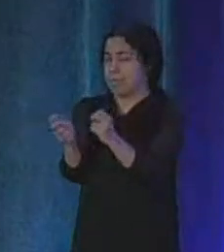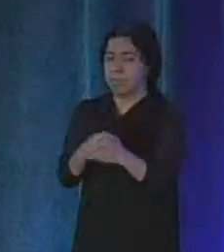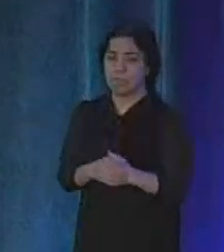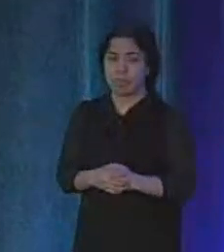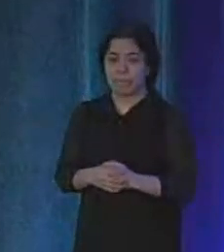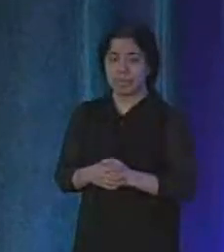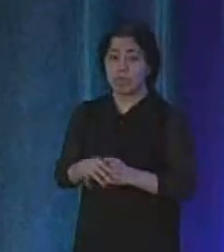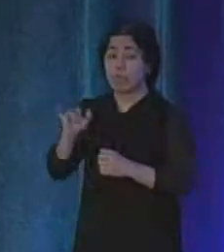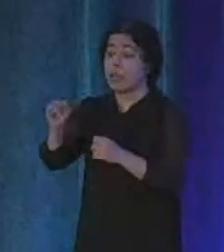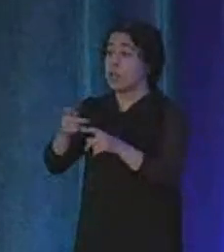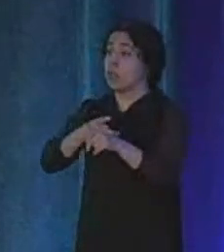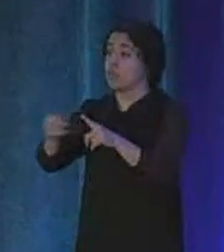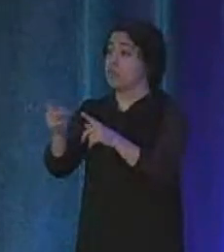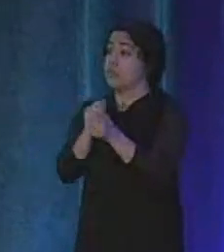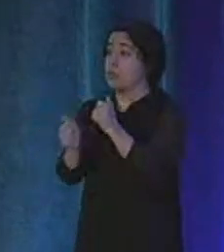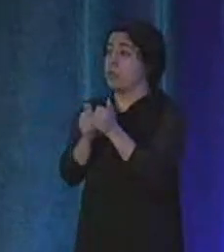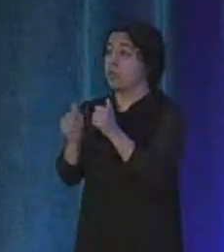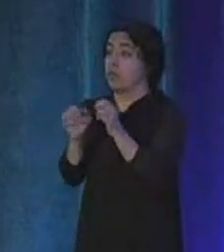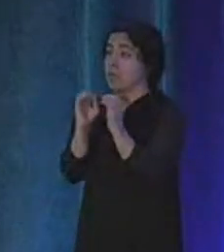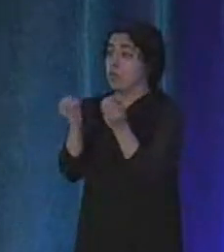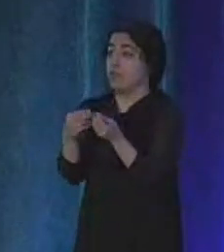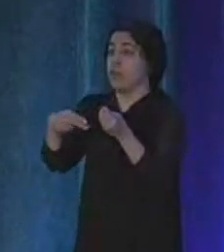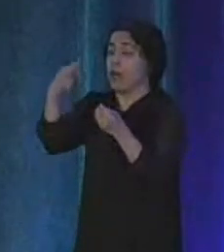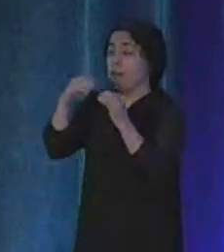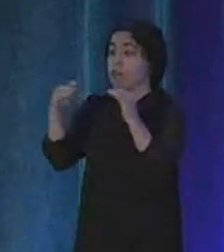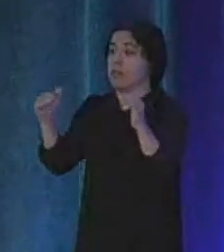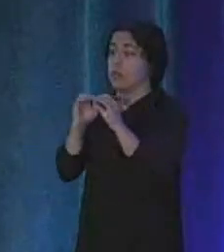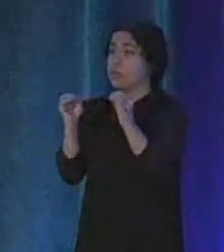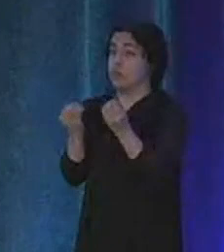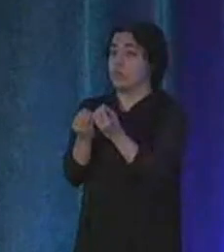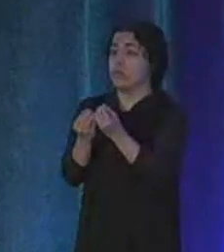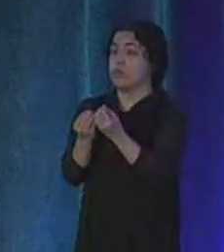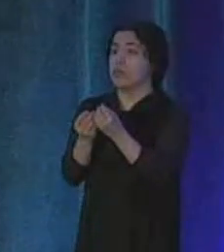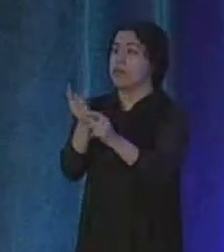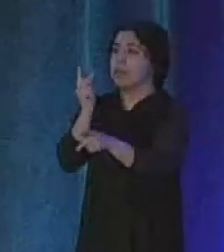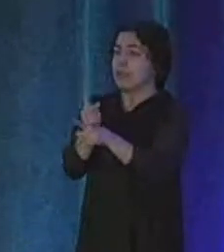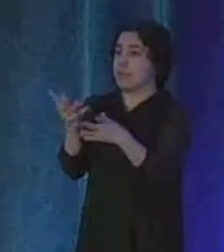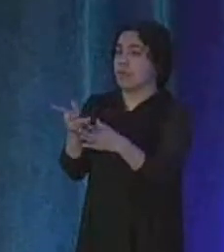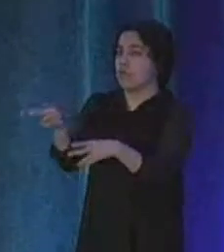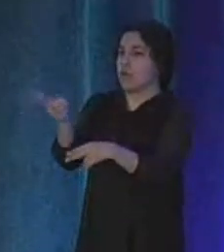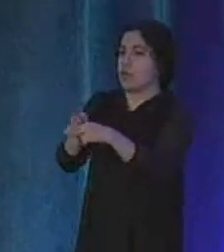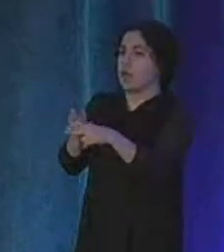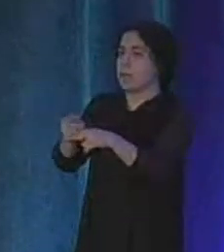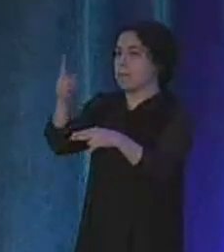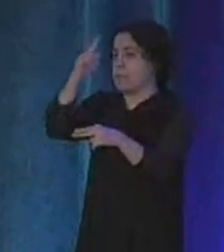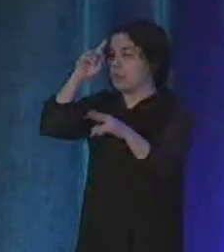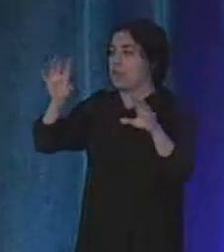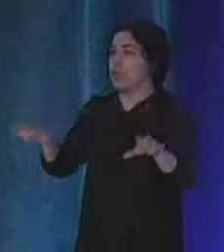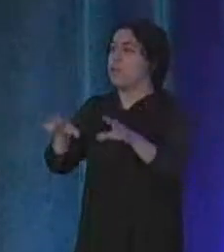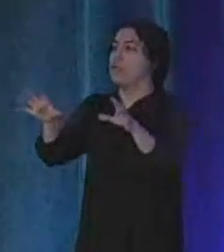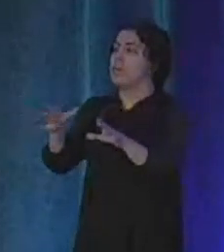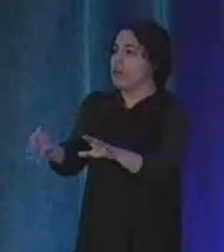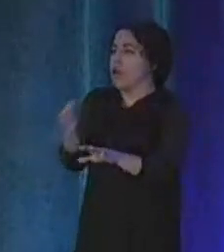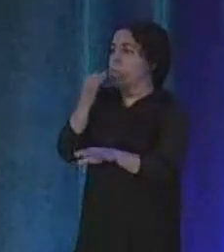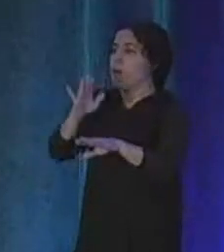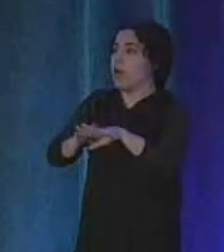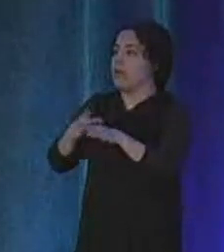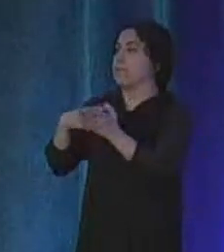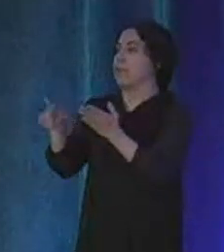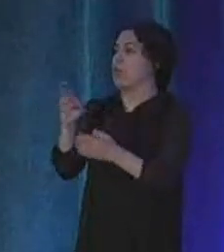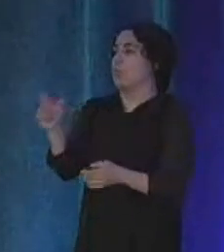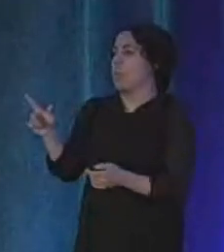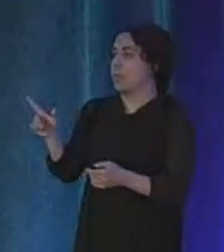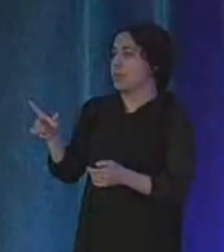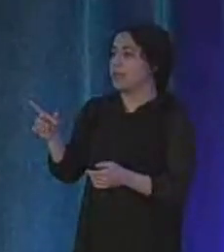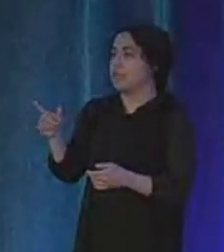These professional sports organizations and these high-level performance organizations, they keep what they call mental performance experts on payroll. And I